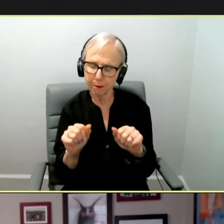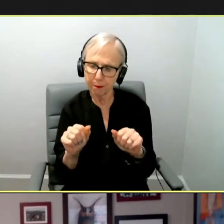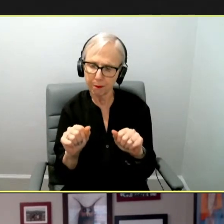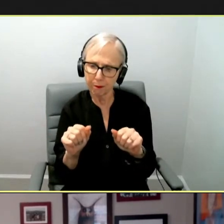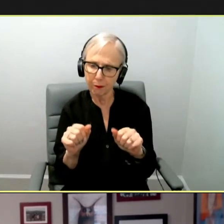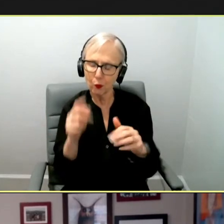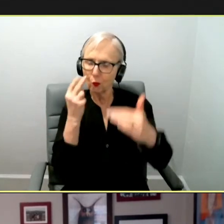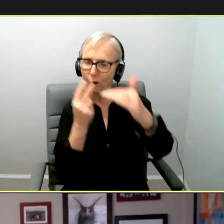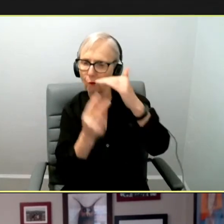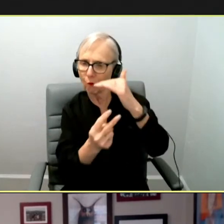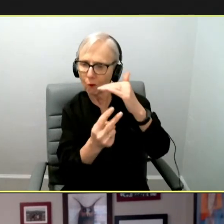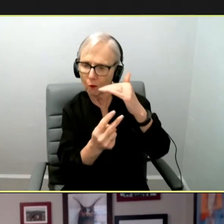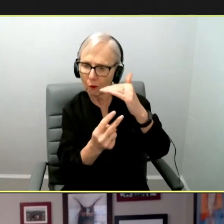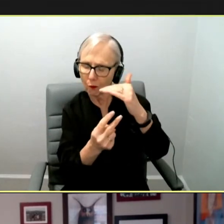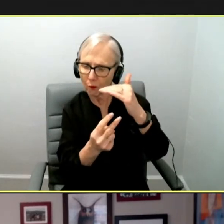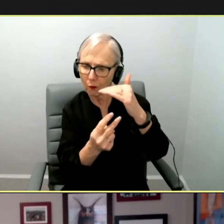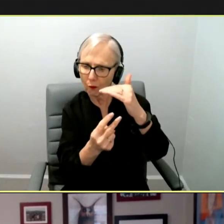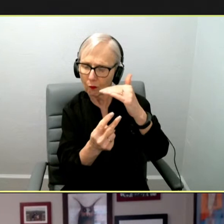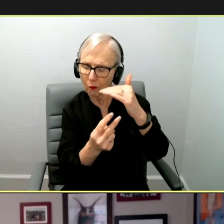forecast